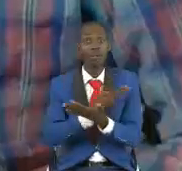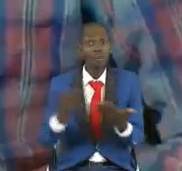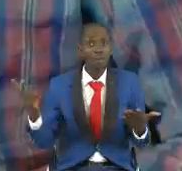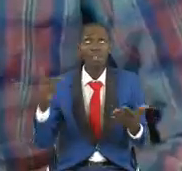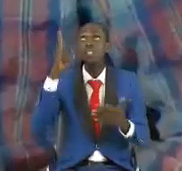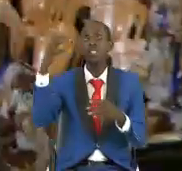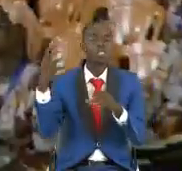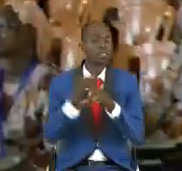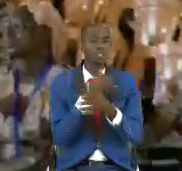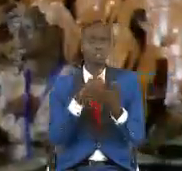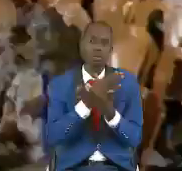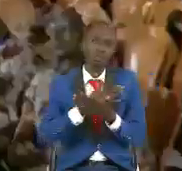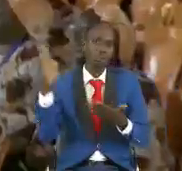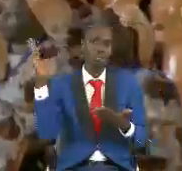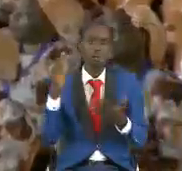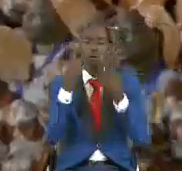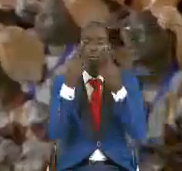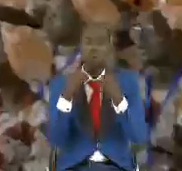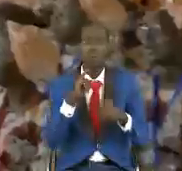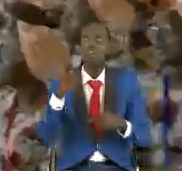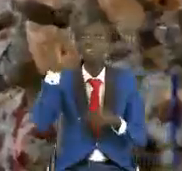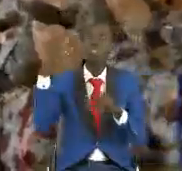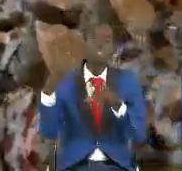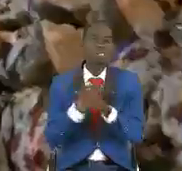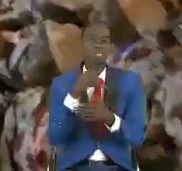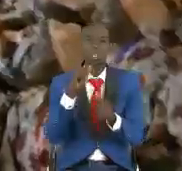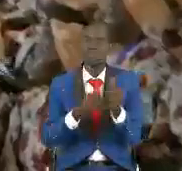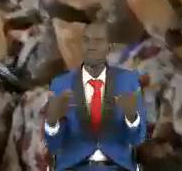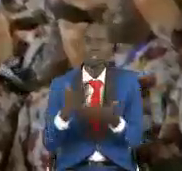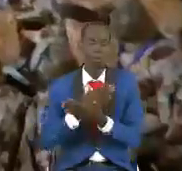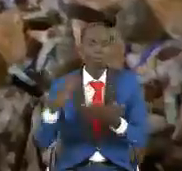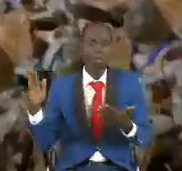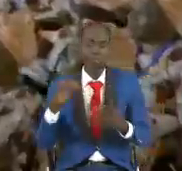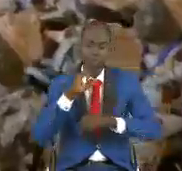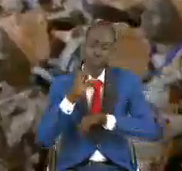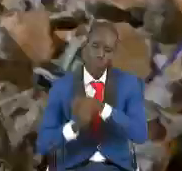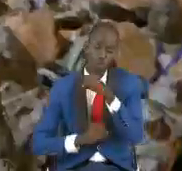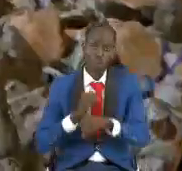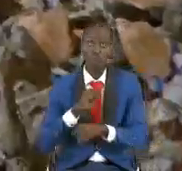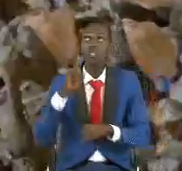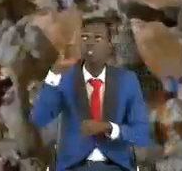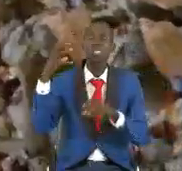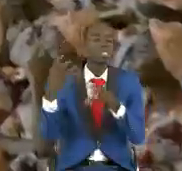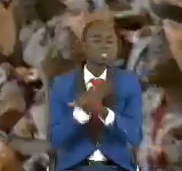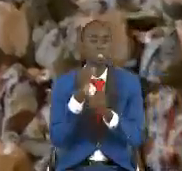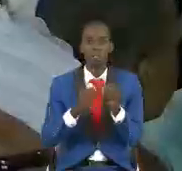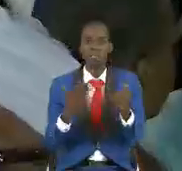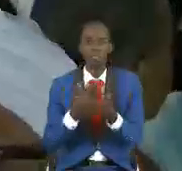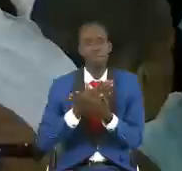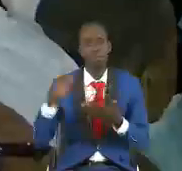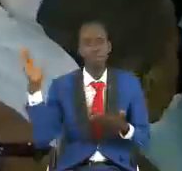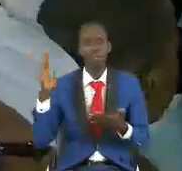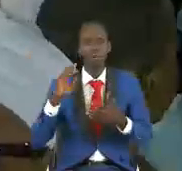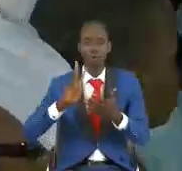everything away. Weeping, he'll carry everything away. Suffering, he'll carry everything away.